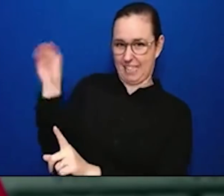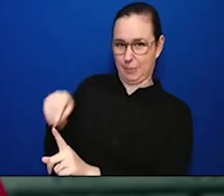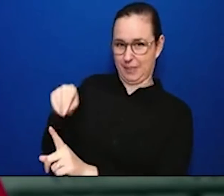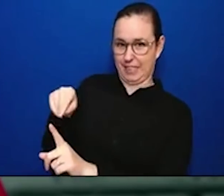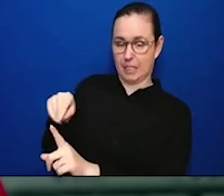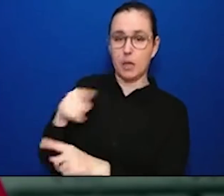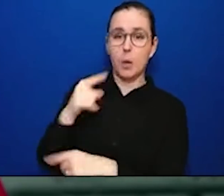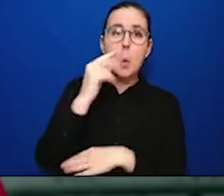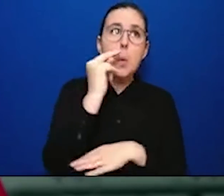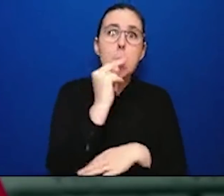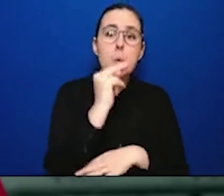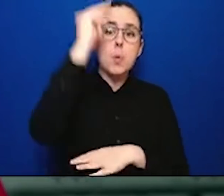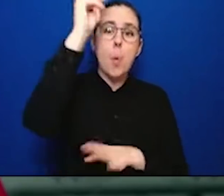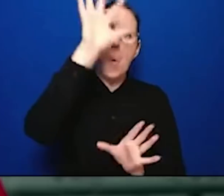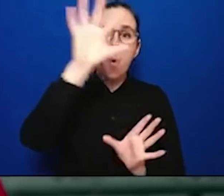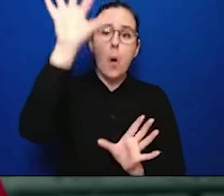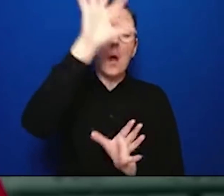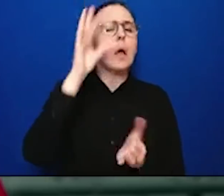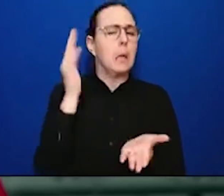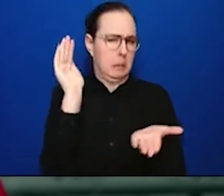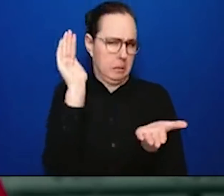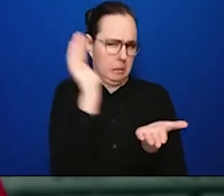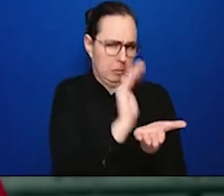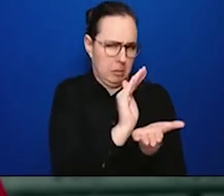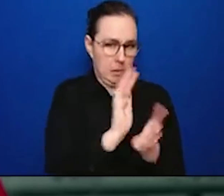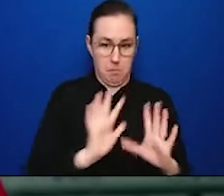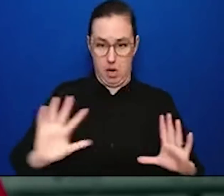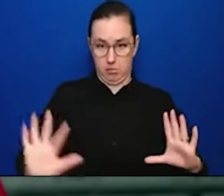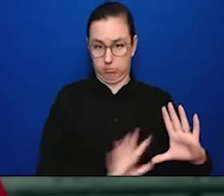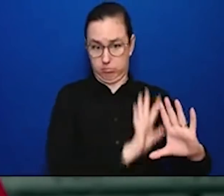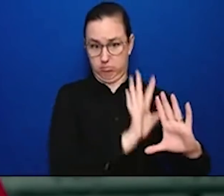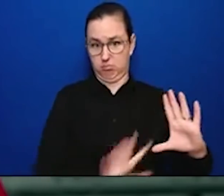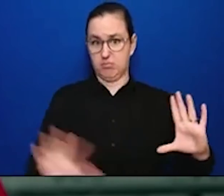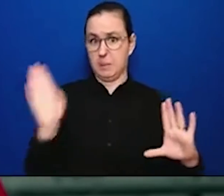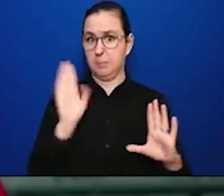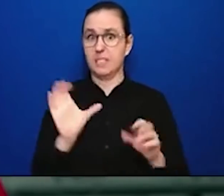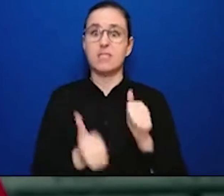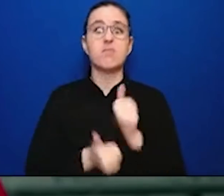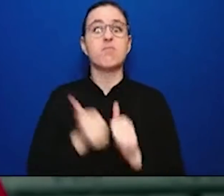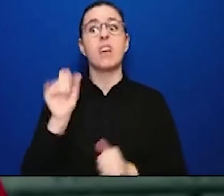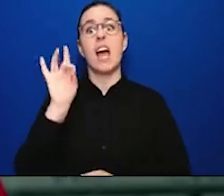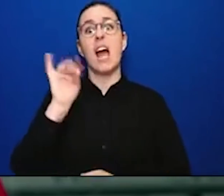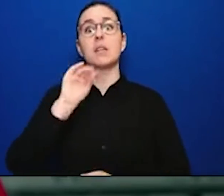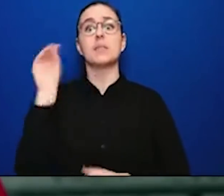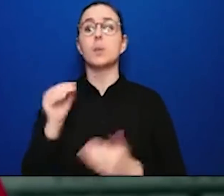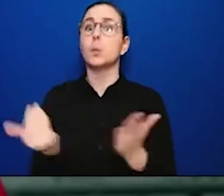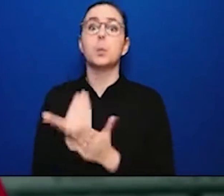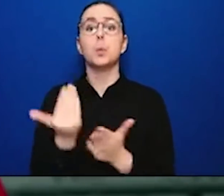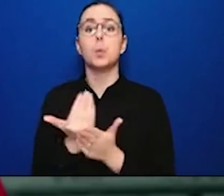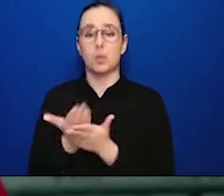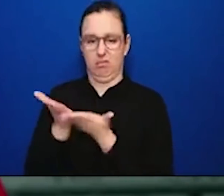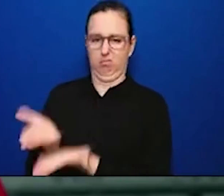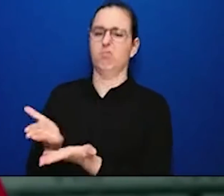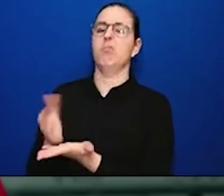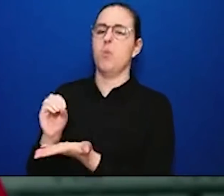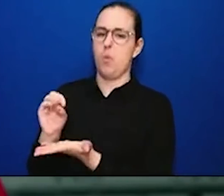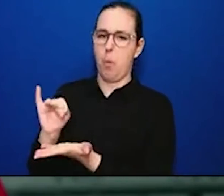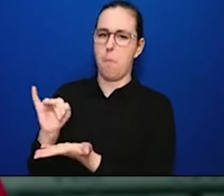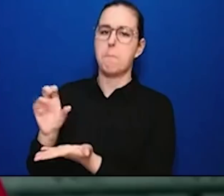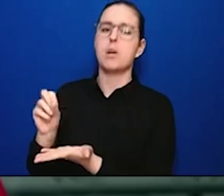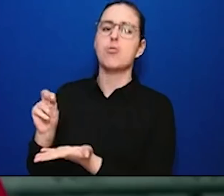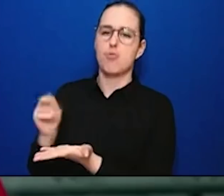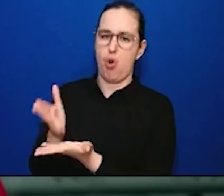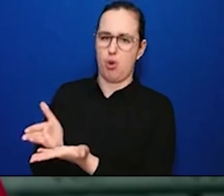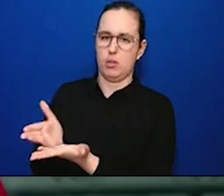yet, but the data that's posted on the BC CDC website makes it very clear that this has been a variant that